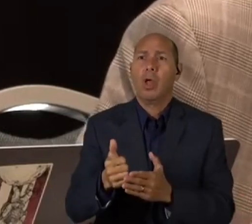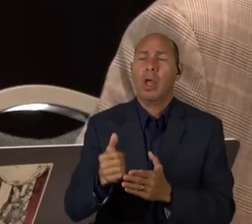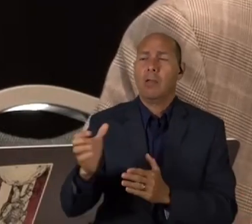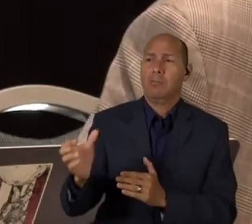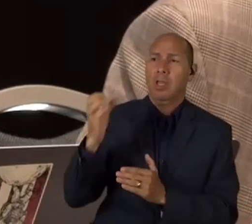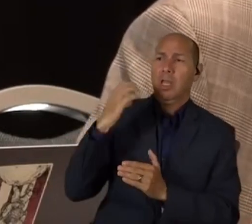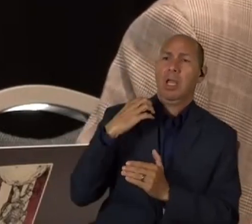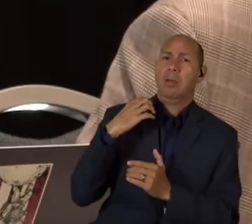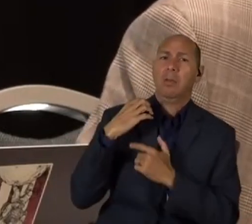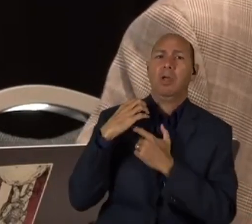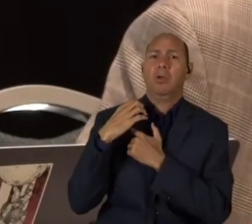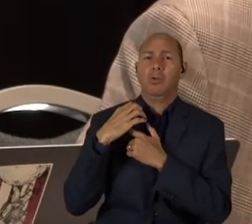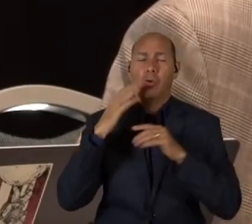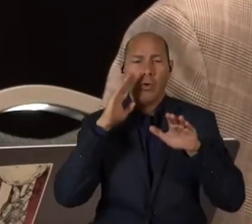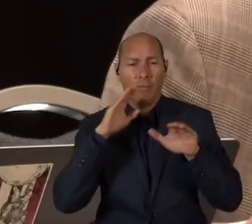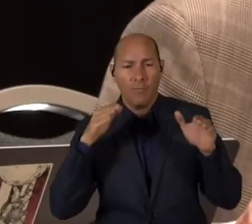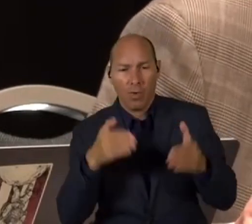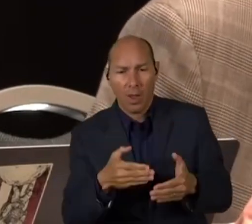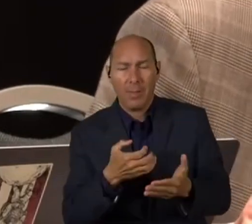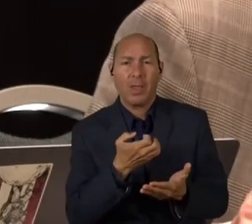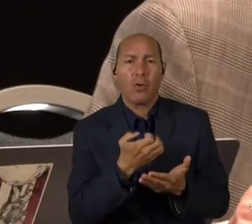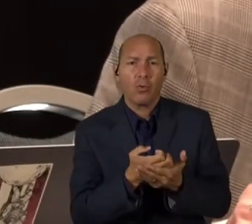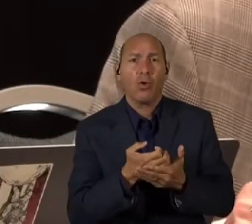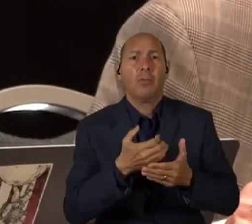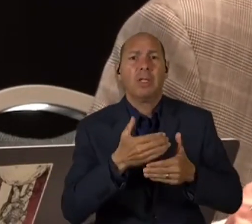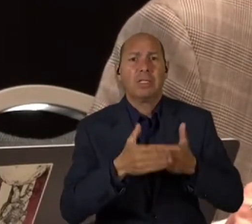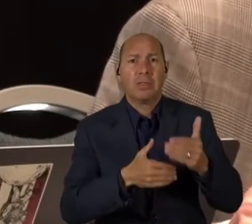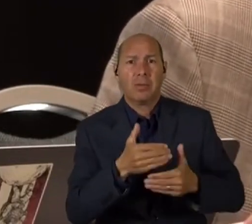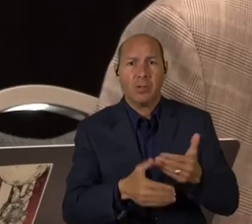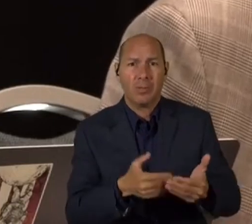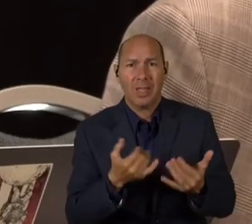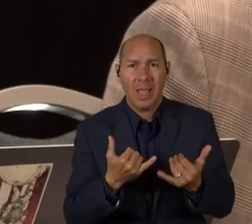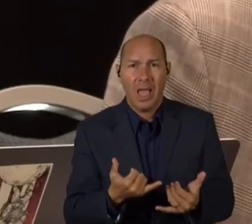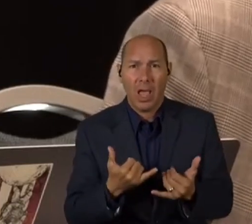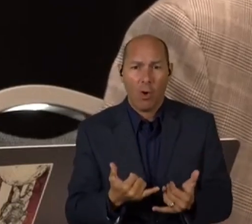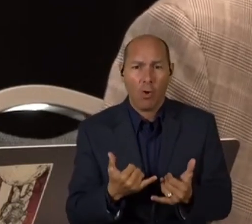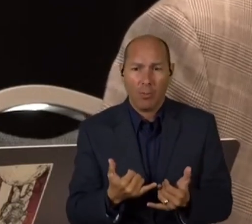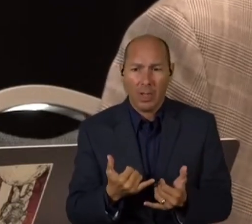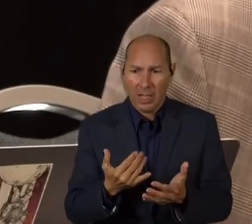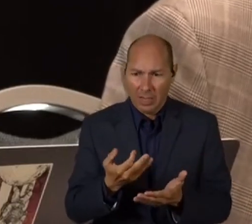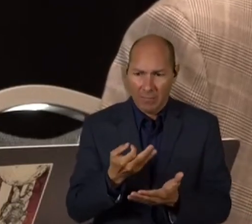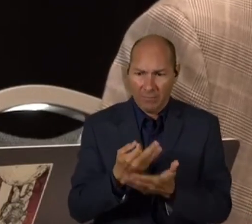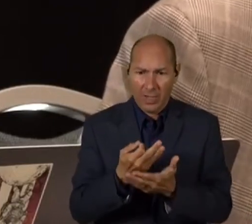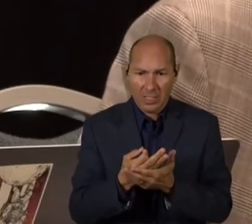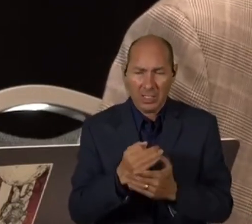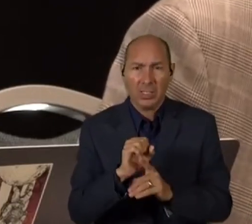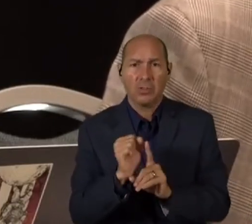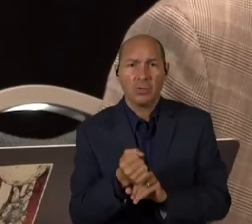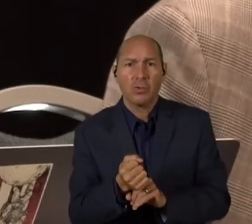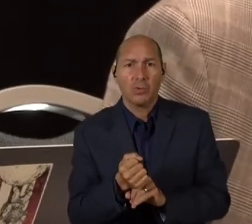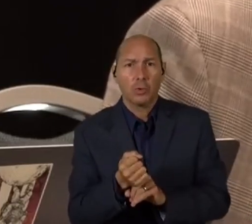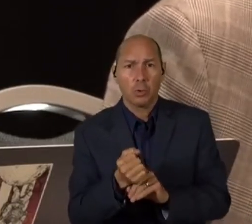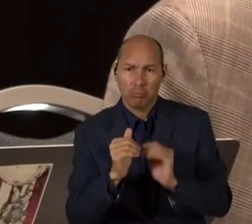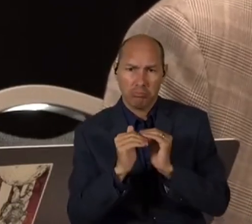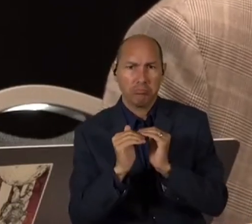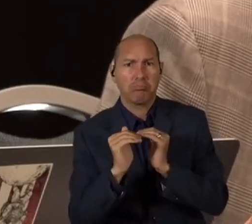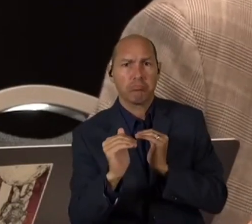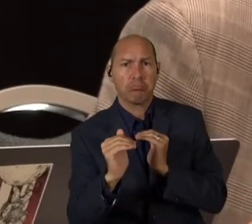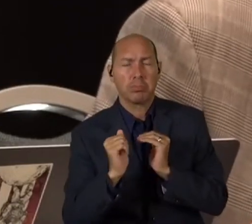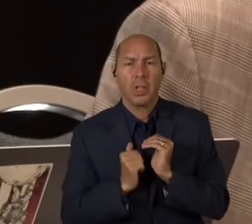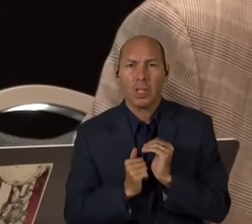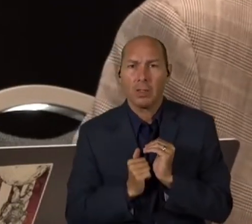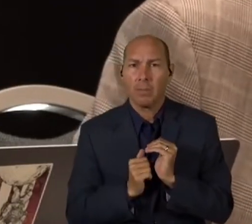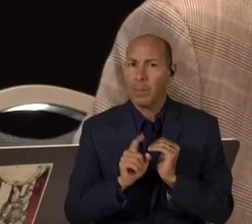Let's focus on economic development now that the fiscal situation is stable. Budget process reform remains a